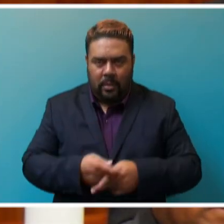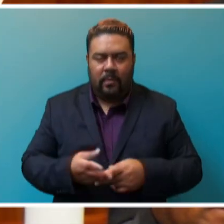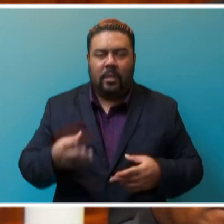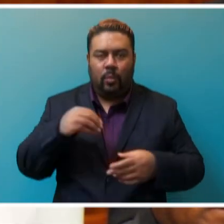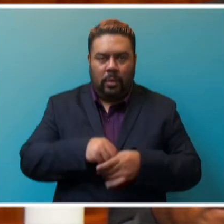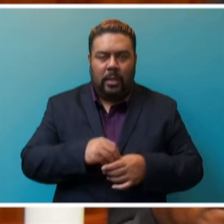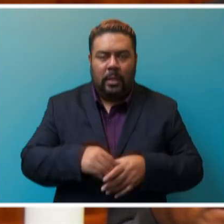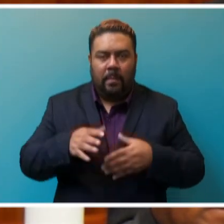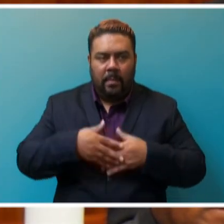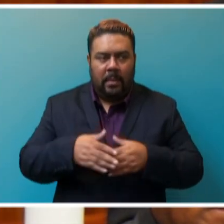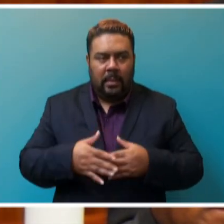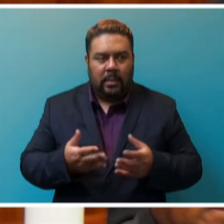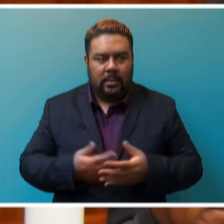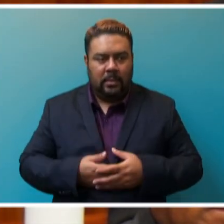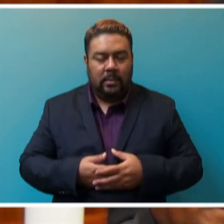sector.